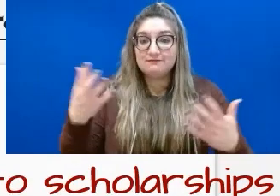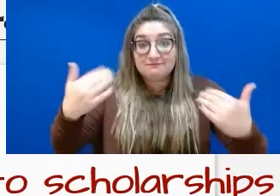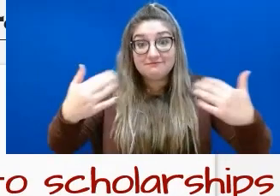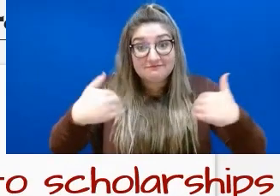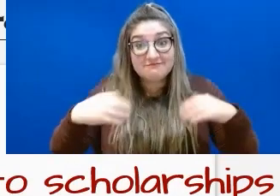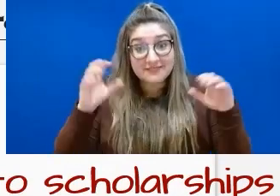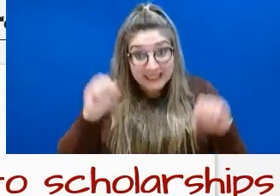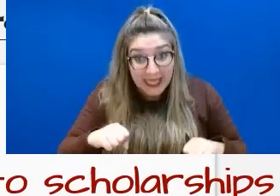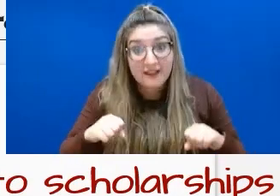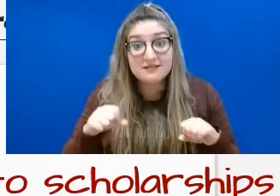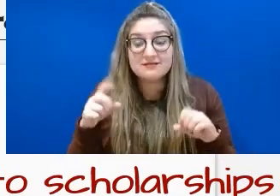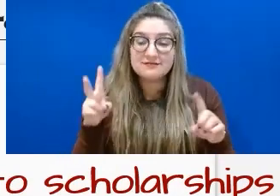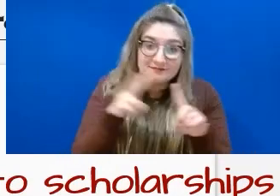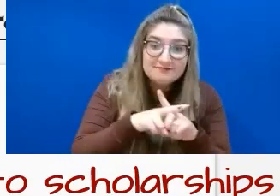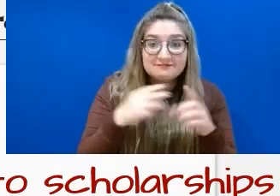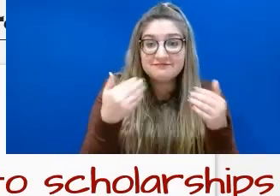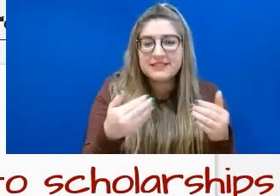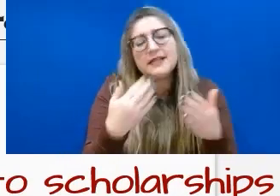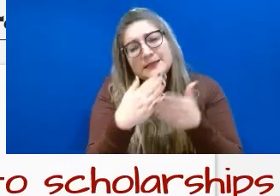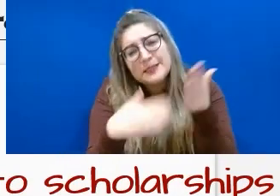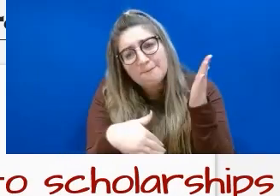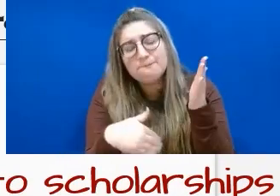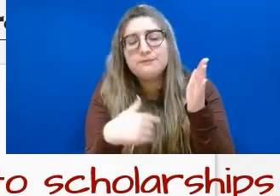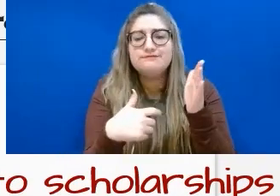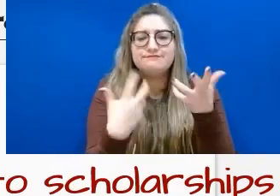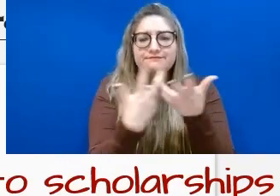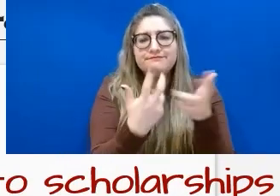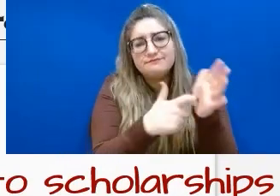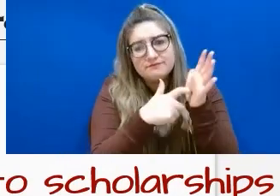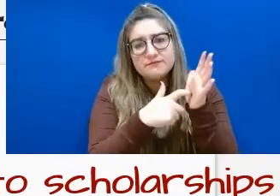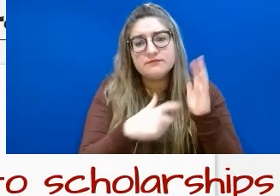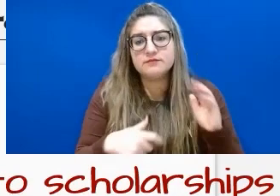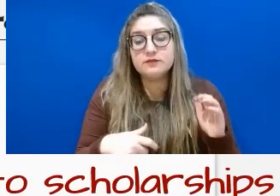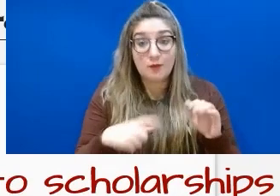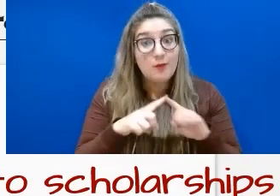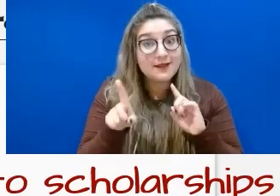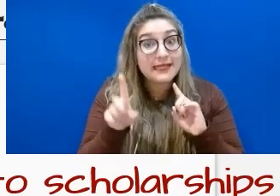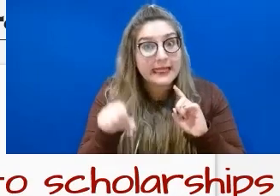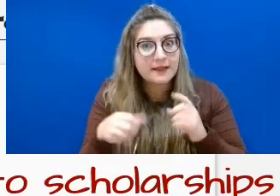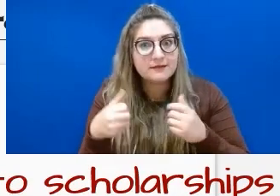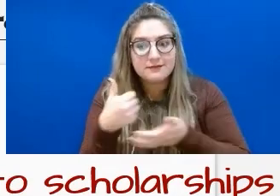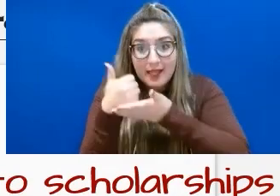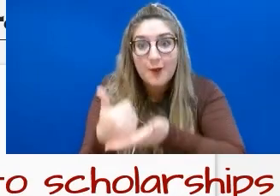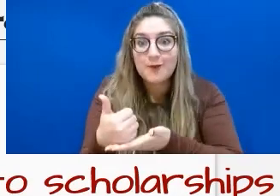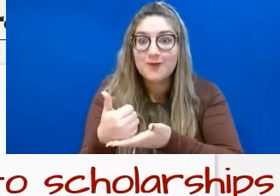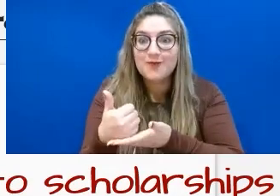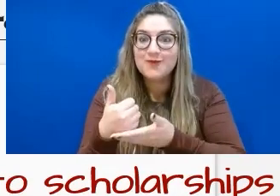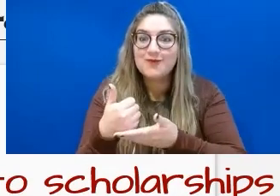There are some regulations and of course, so in that way they can get some help in coming to college.